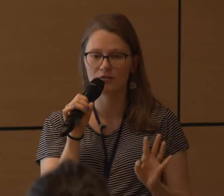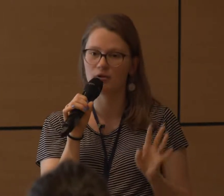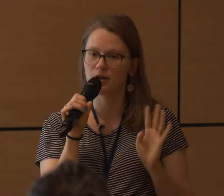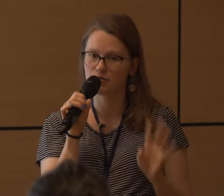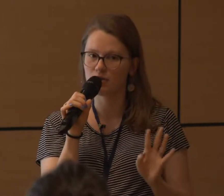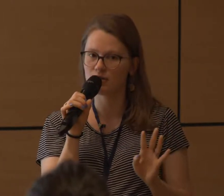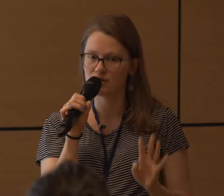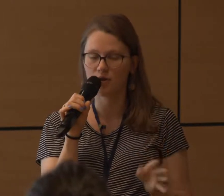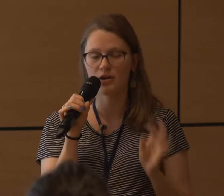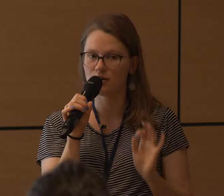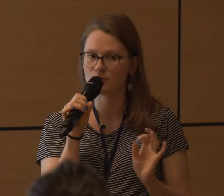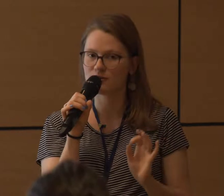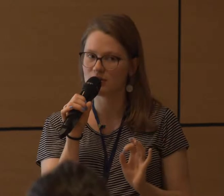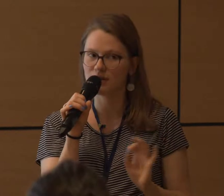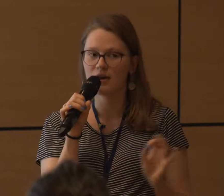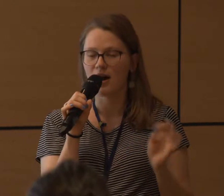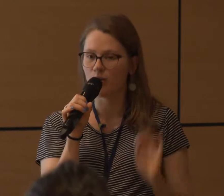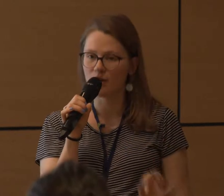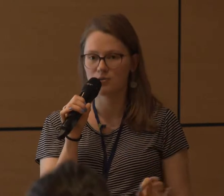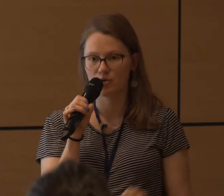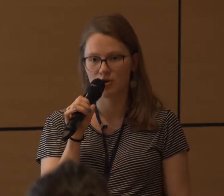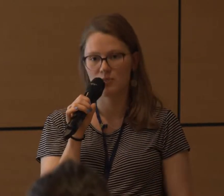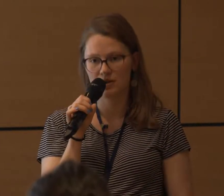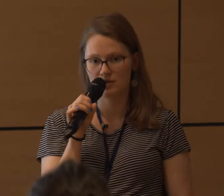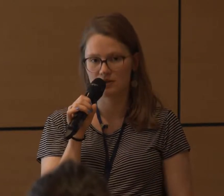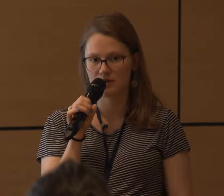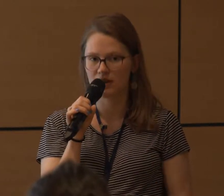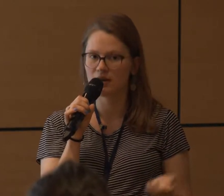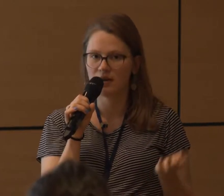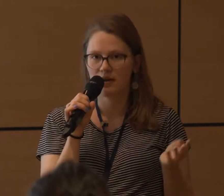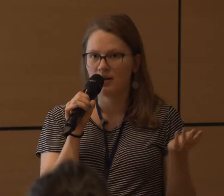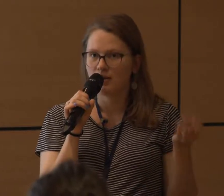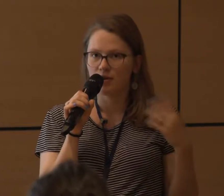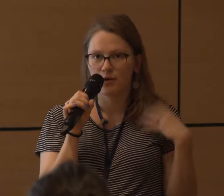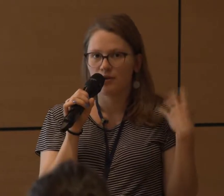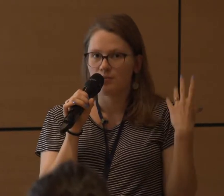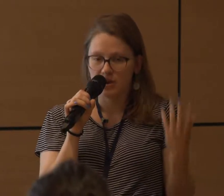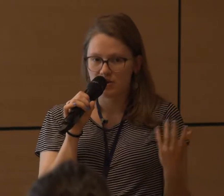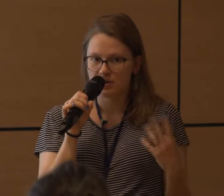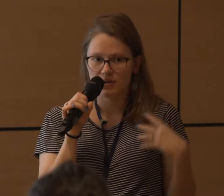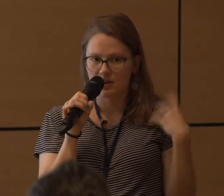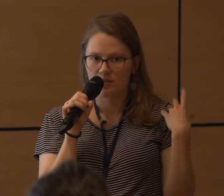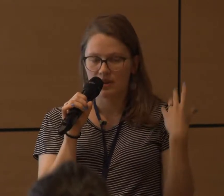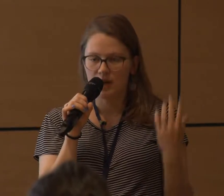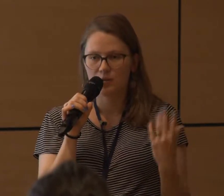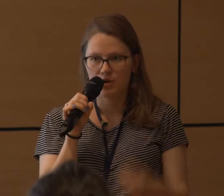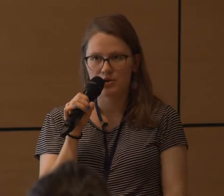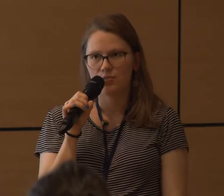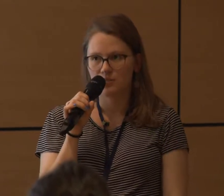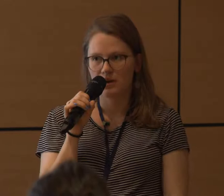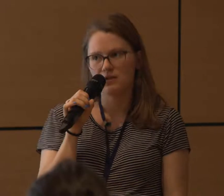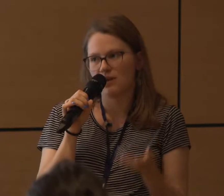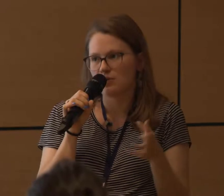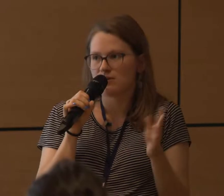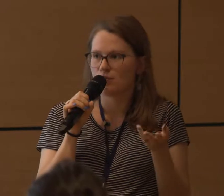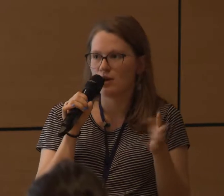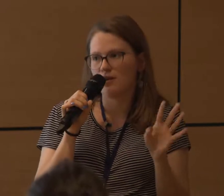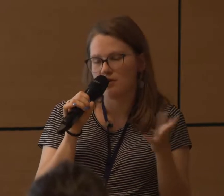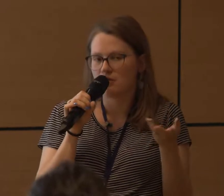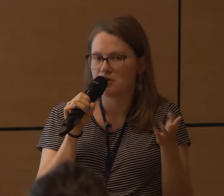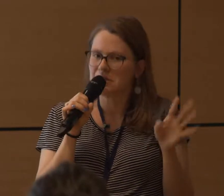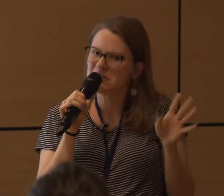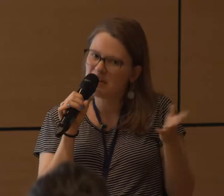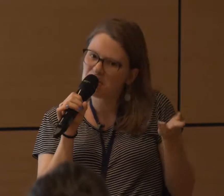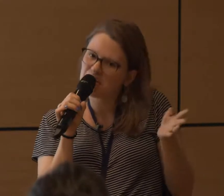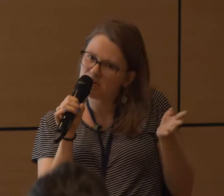campaigning for like three years now and i don't see how else we're going to make this like from a budget and climate budget perspective i would say we